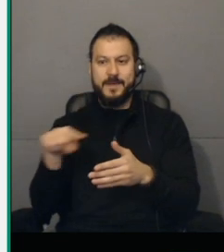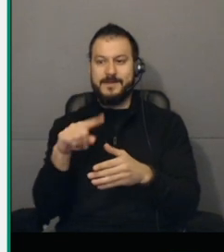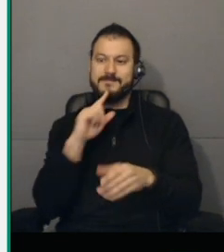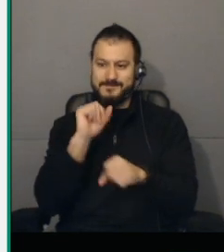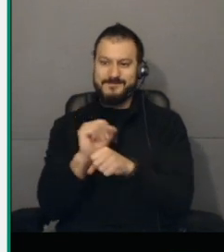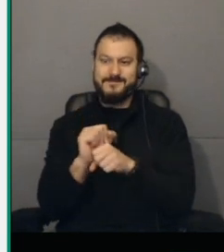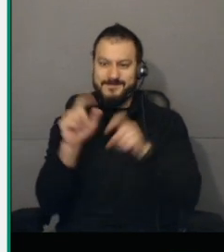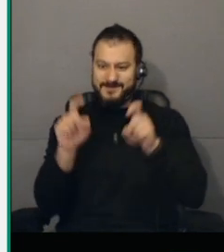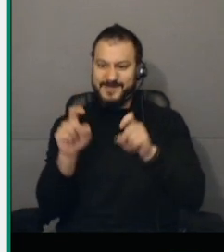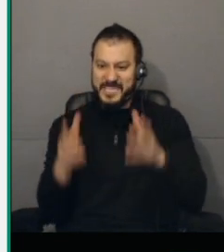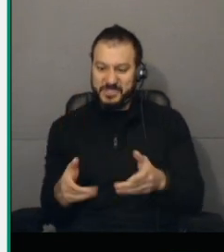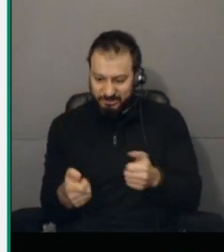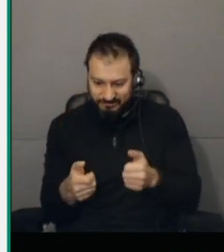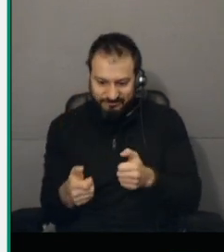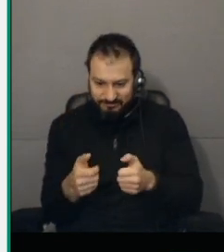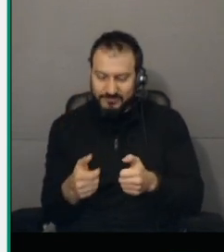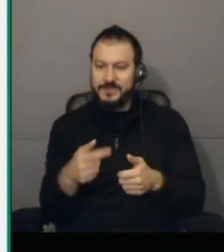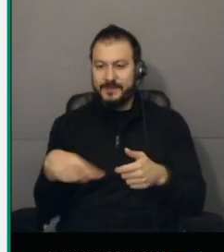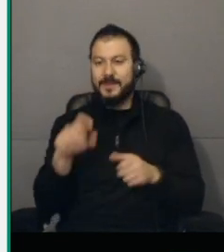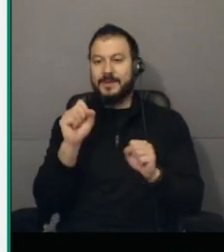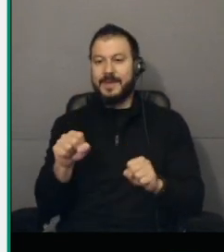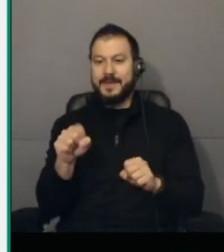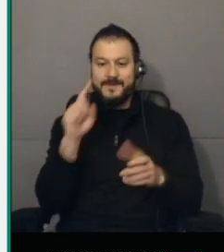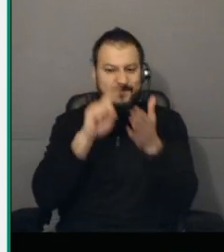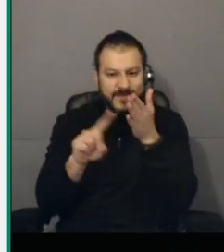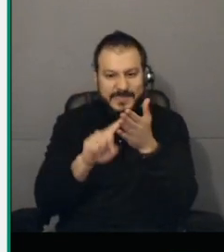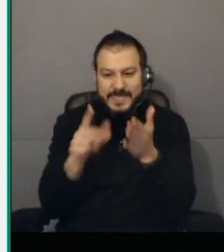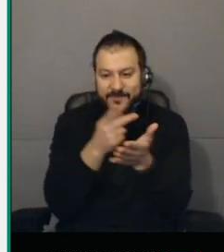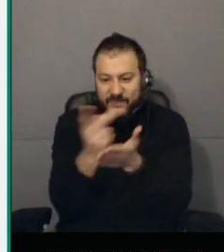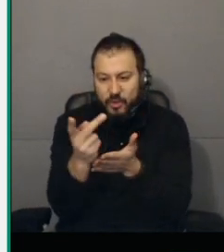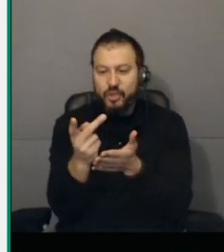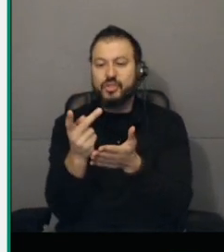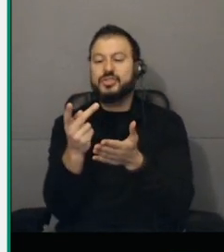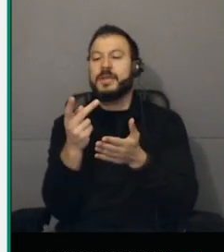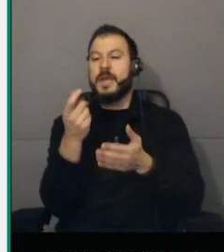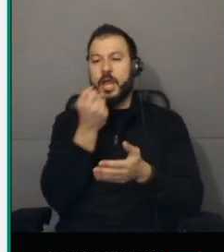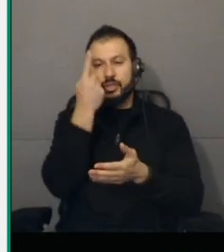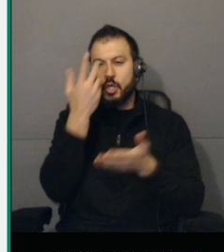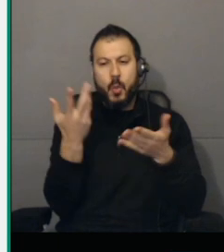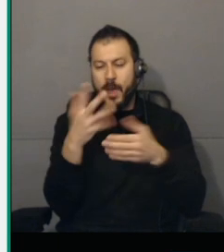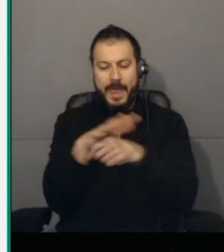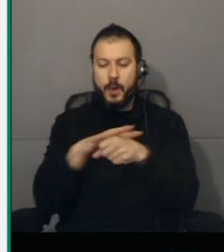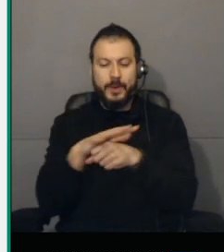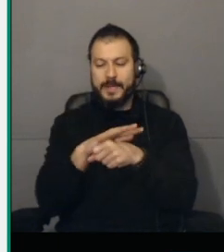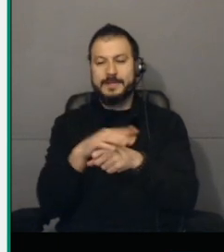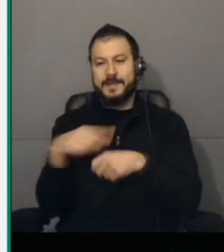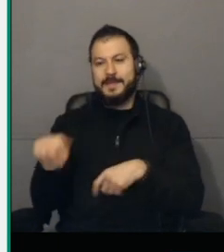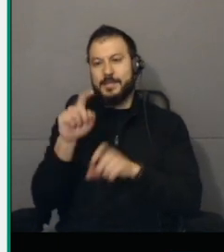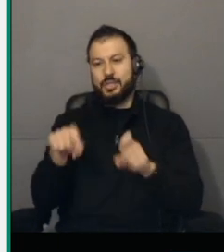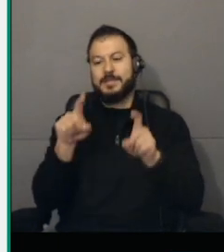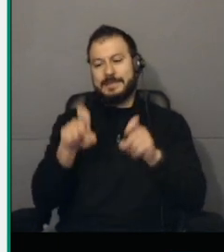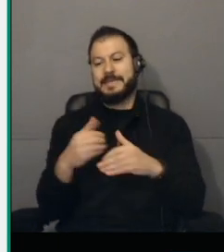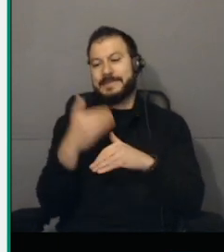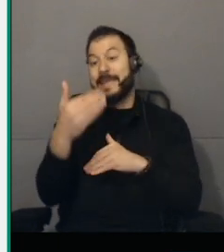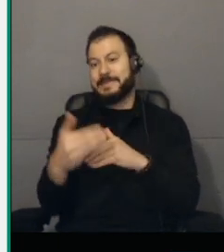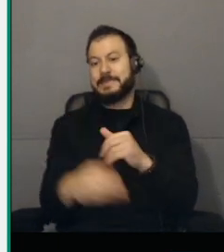testers. Those folks are then enabled to investigate failures and understand what areas of the game they should test